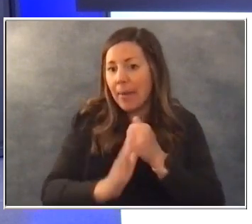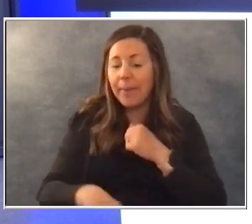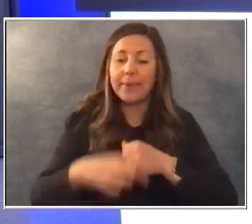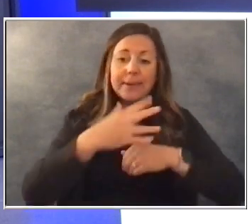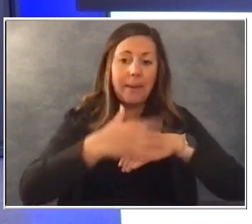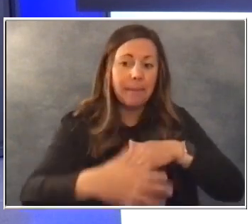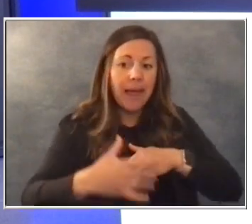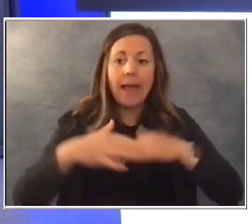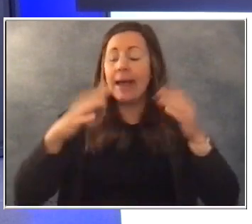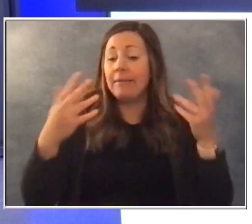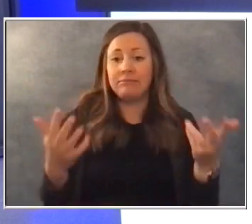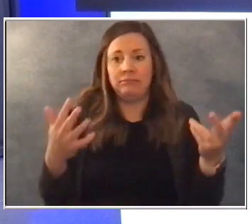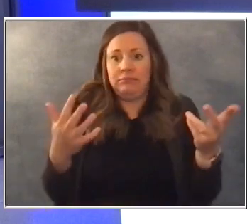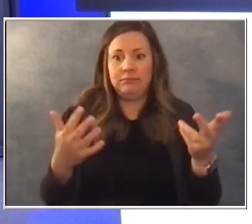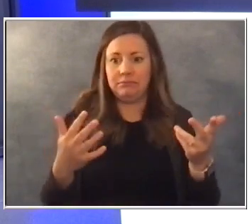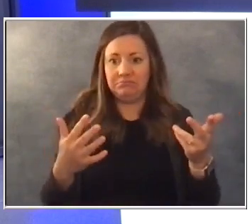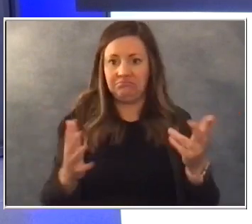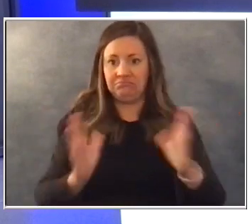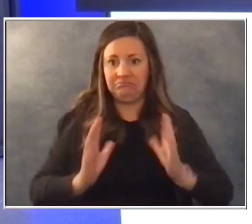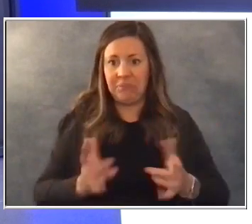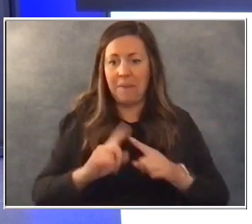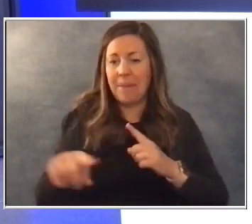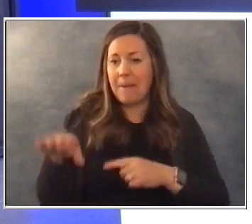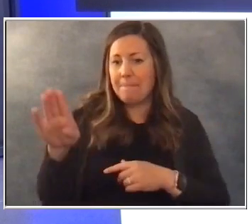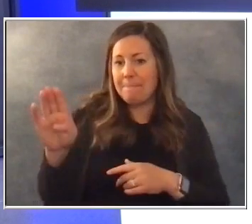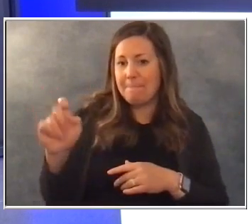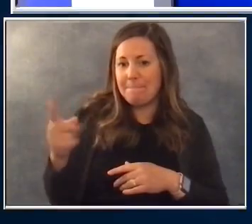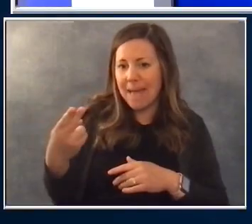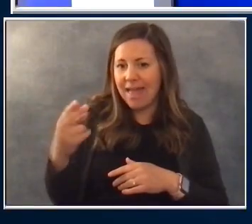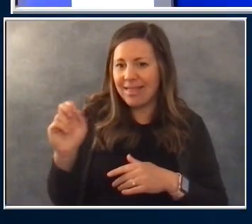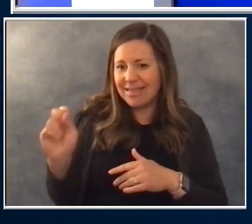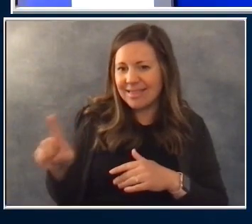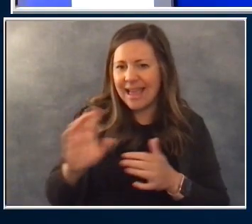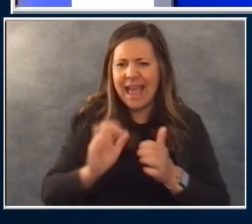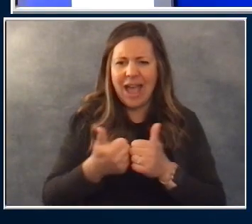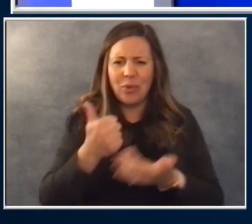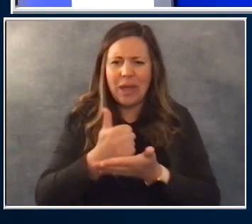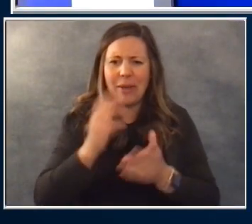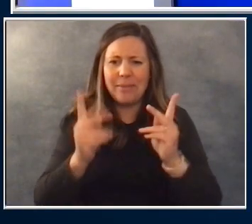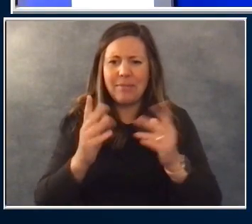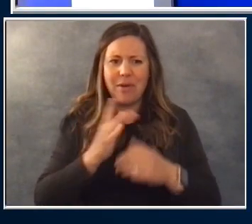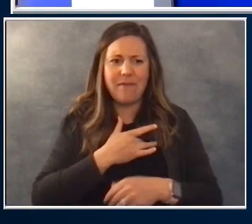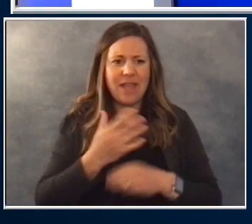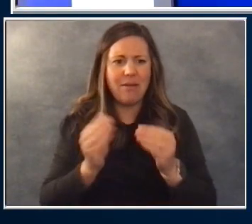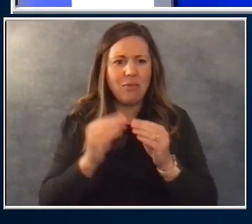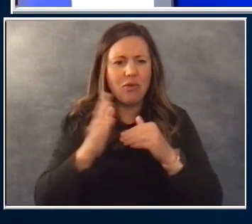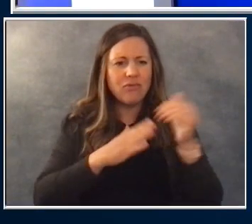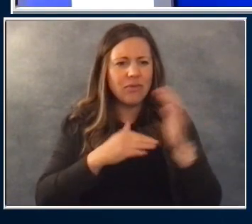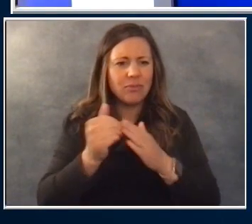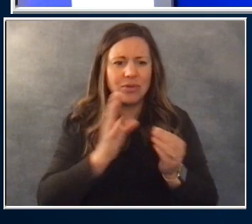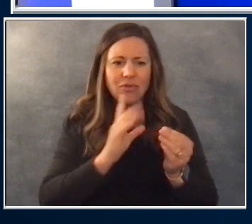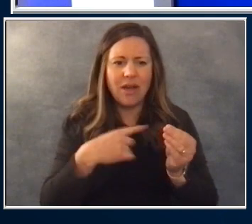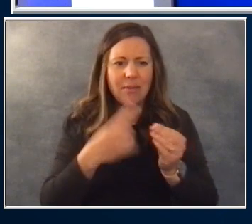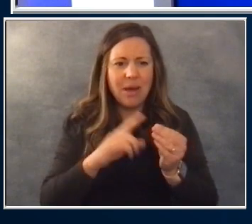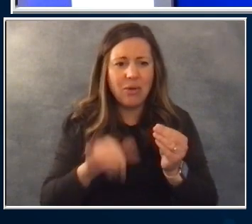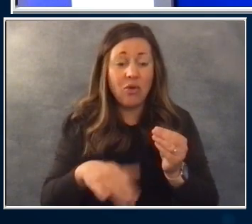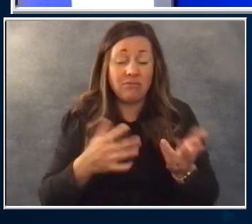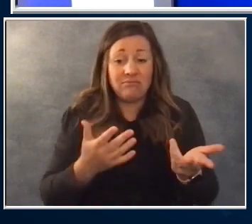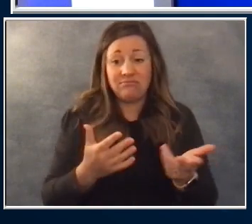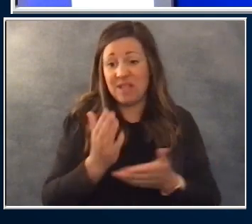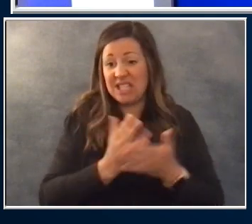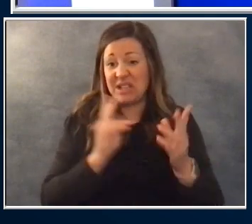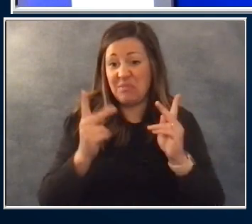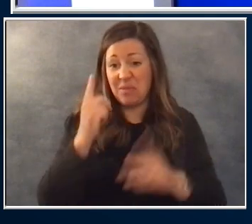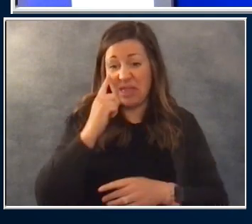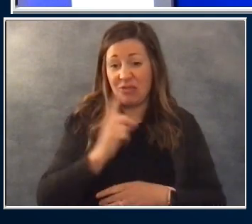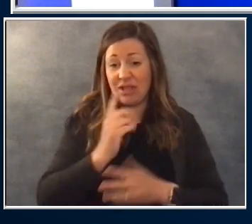words. So Beth, I'm going to ask you, how do we make people feel more comfortable talking about these, what some people might think are kind of embarrassing symptoms, but to just